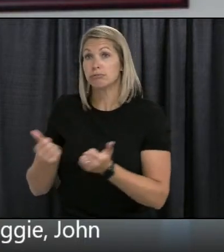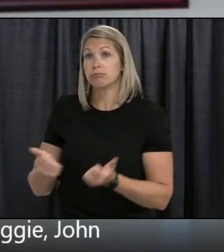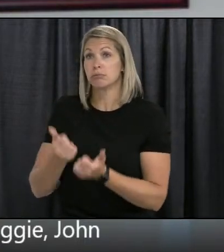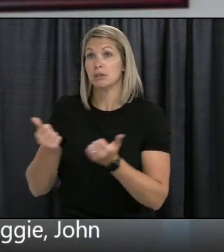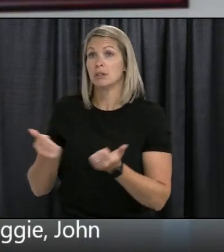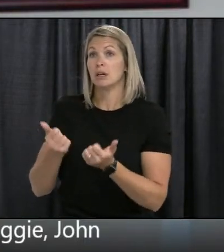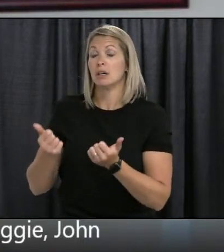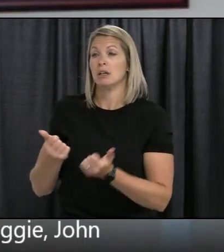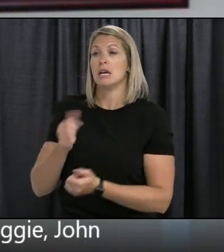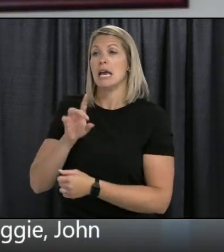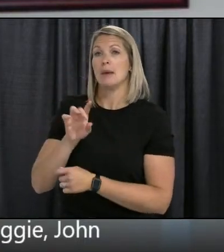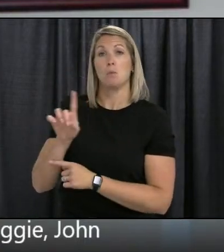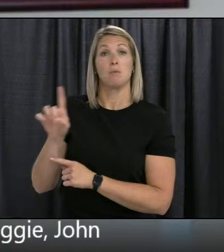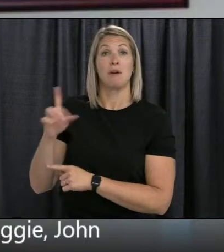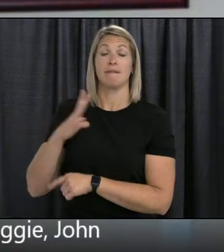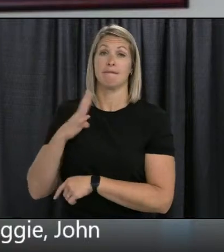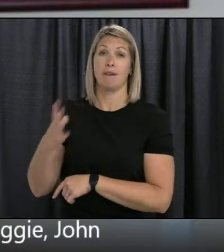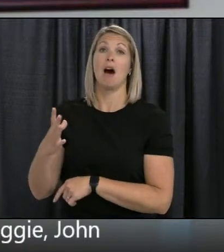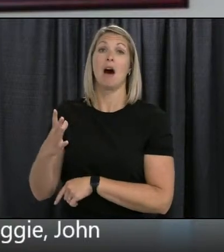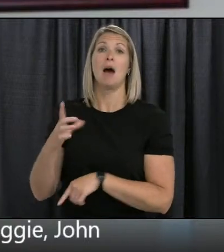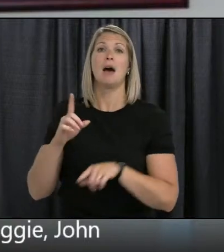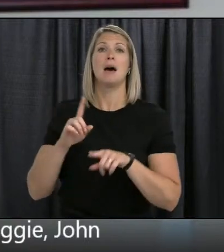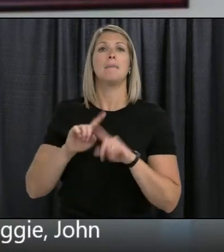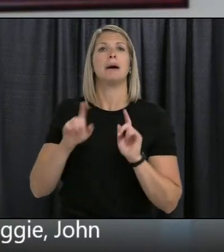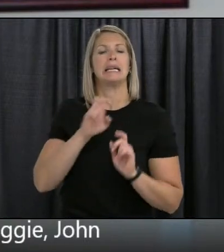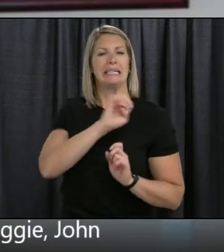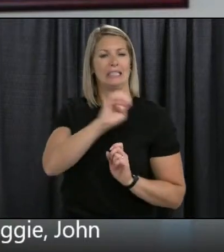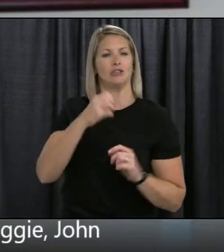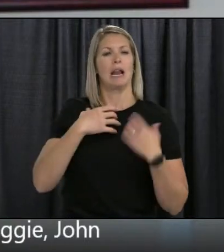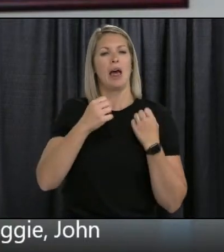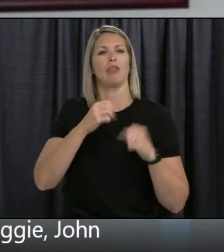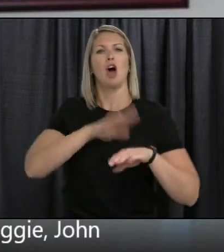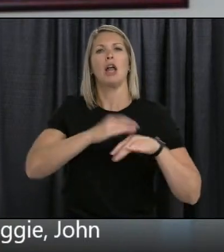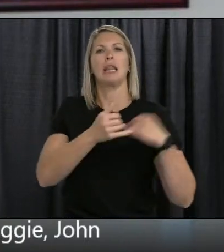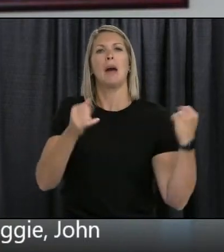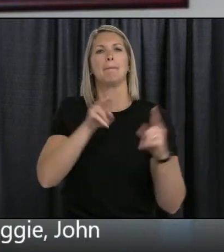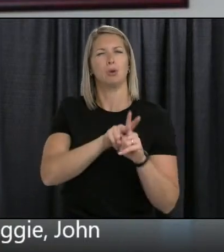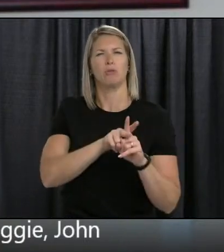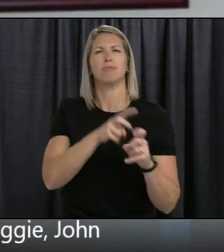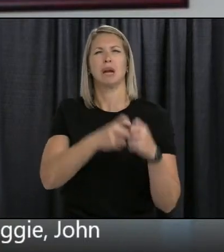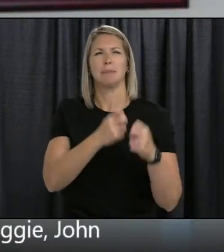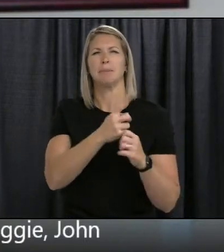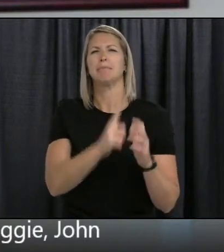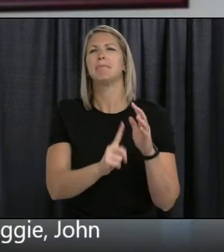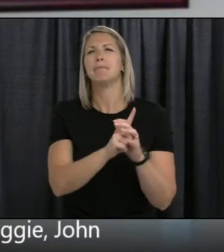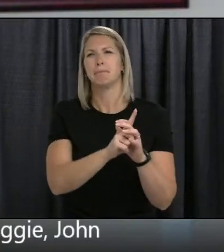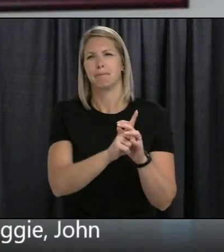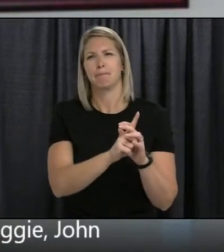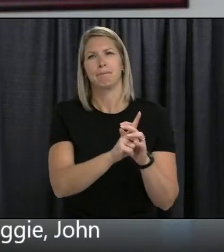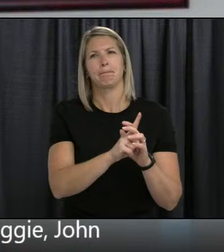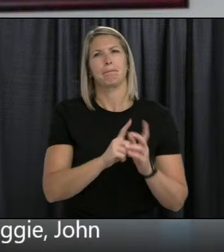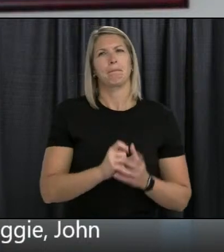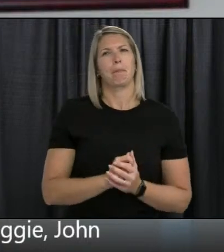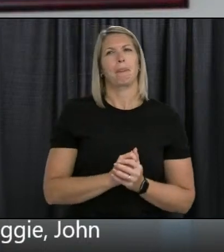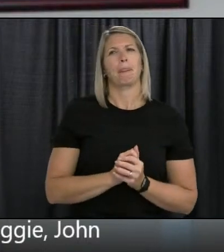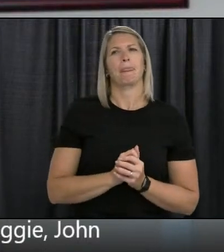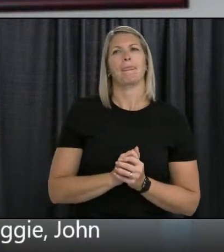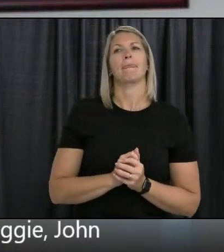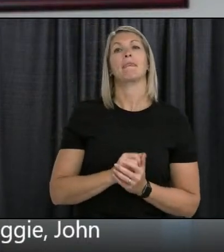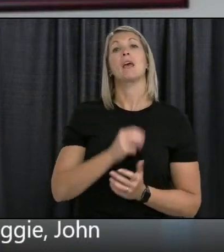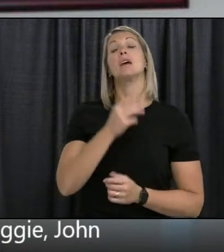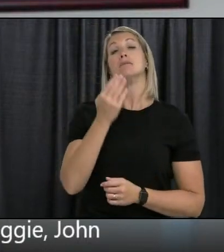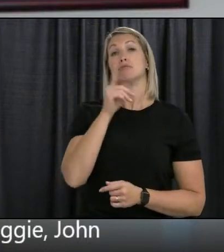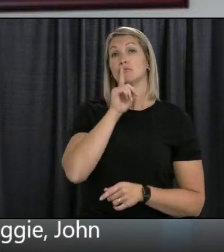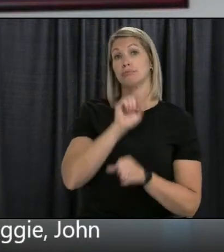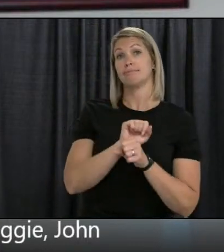and Monday particularly was a day of surge. There were some technical issues with the phone provider in Eastern Health